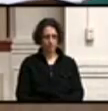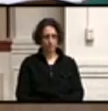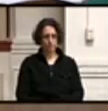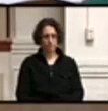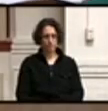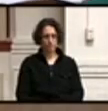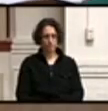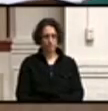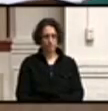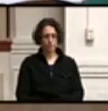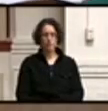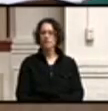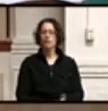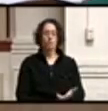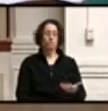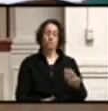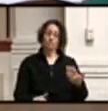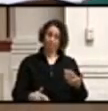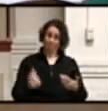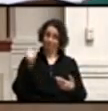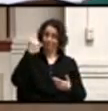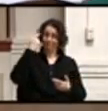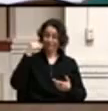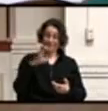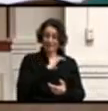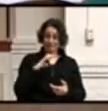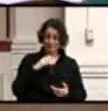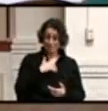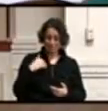variety of views on the committee. Yep.